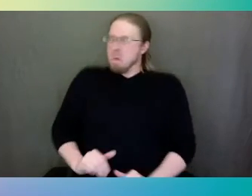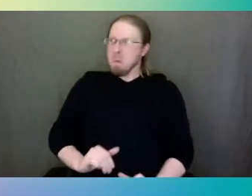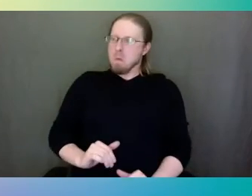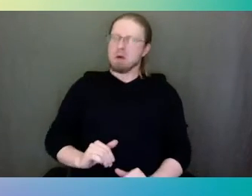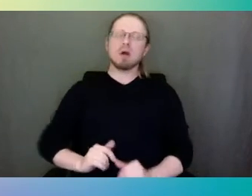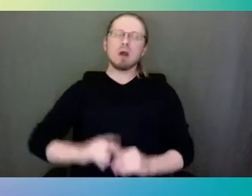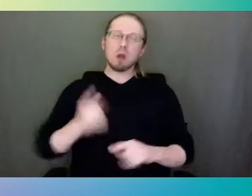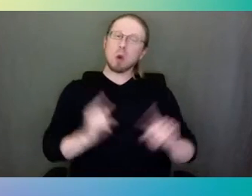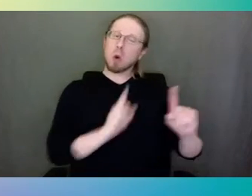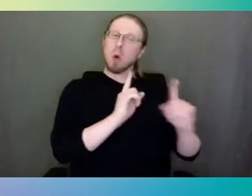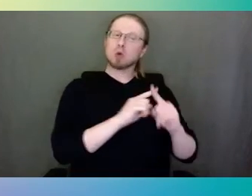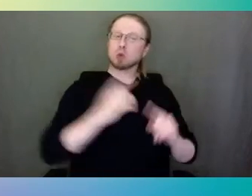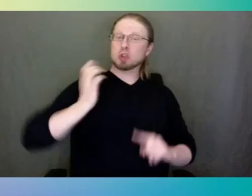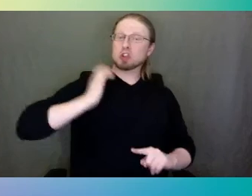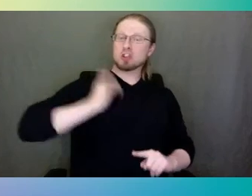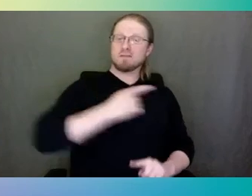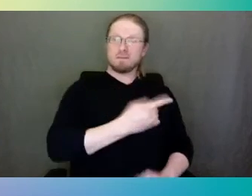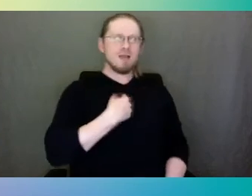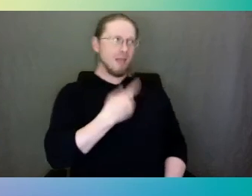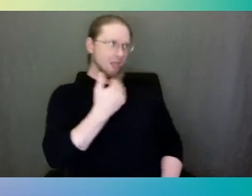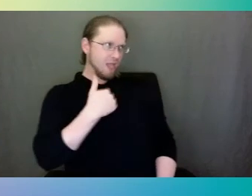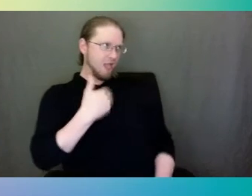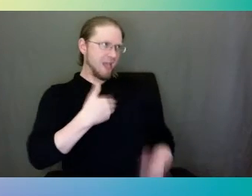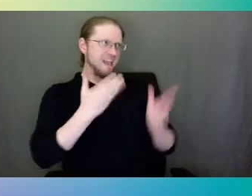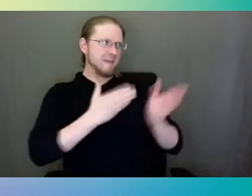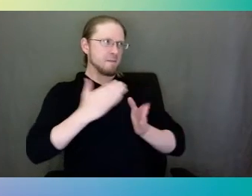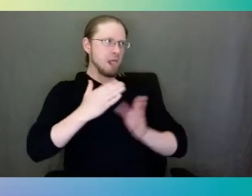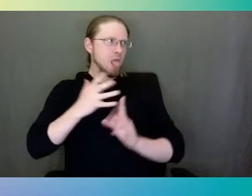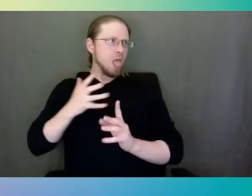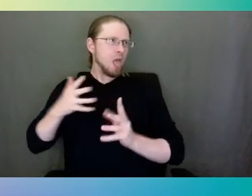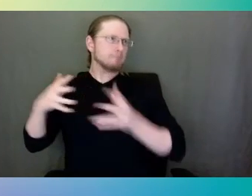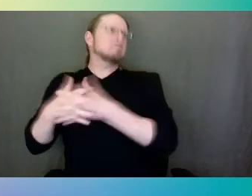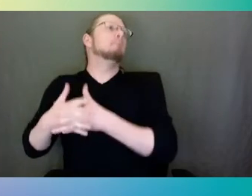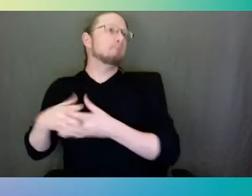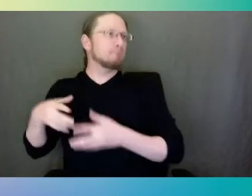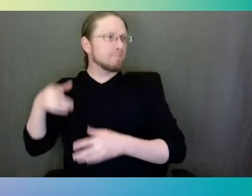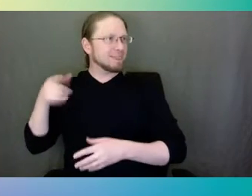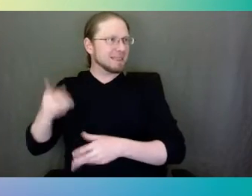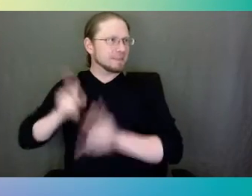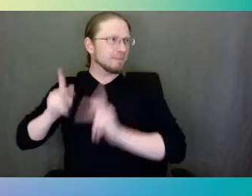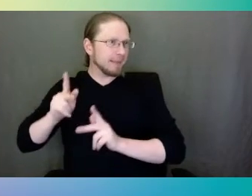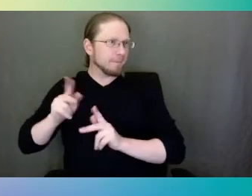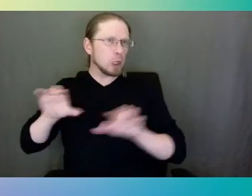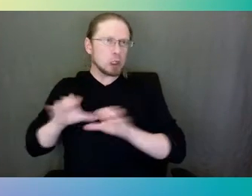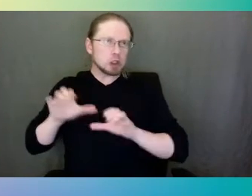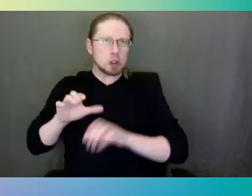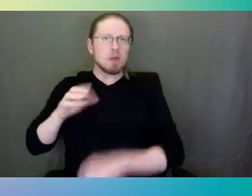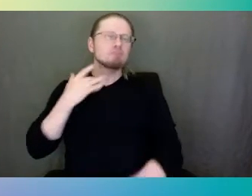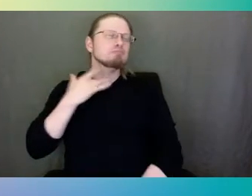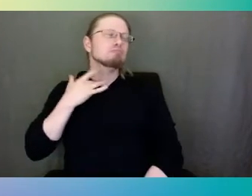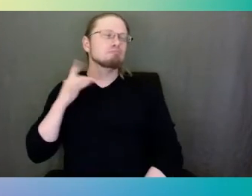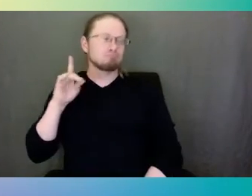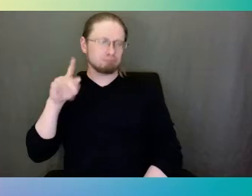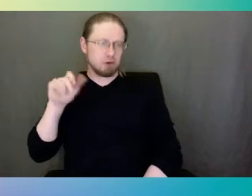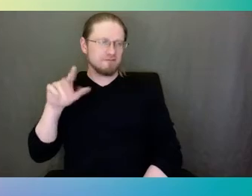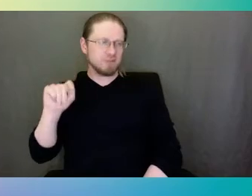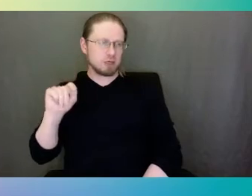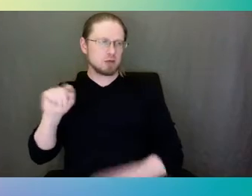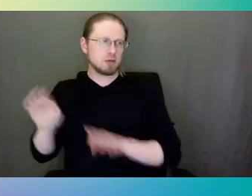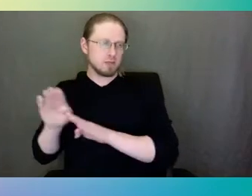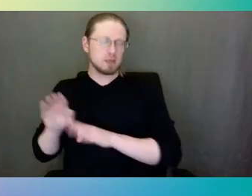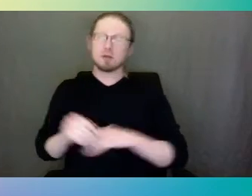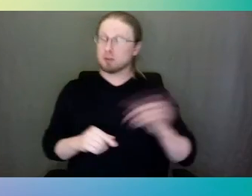I've got a plan to entrap these people that are doing perverted sexual behaviors. And then the head of his